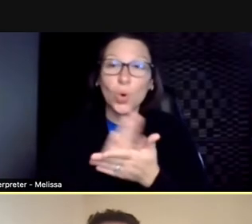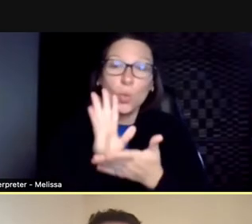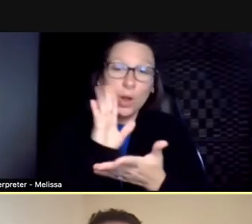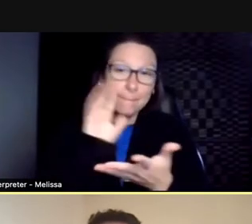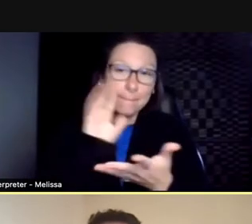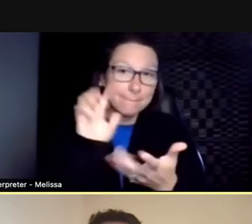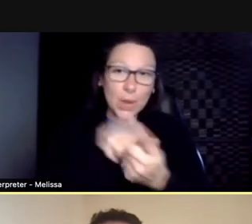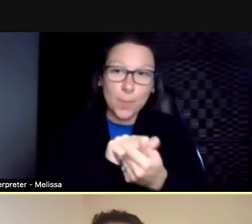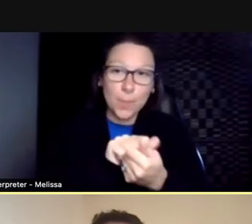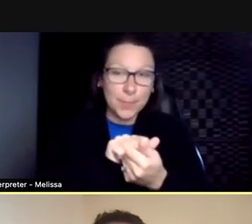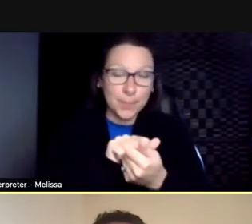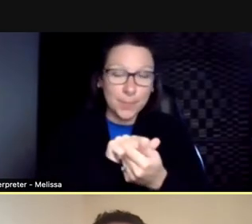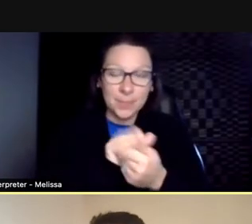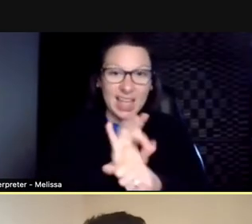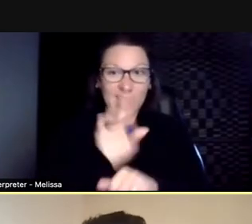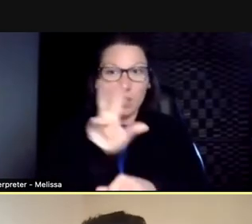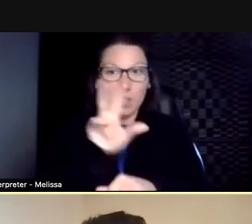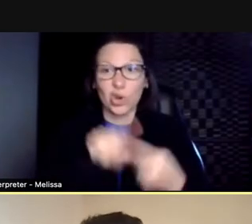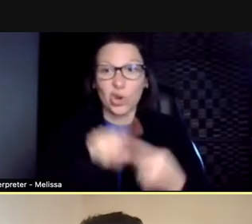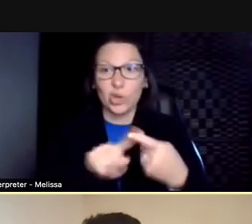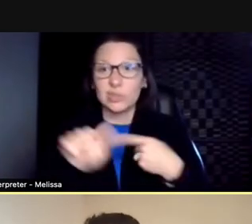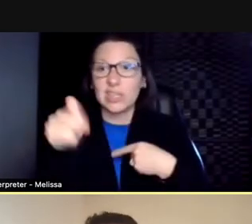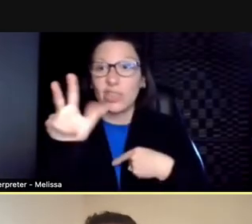from 8:30 to 10:30.